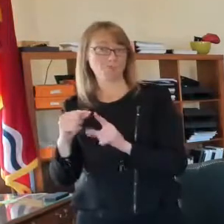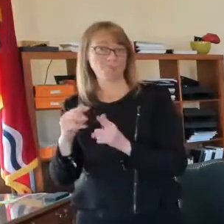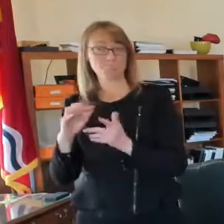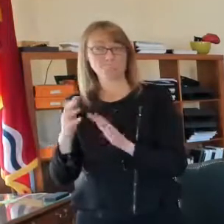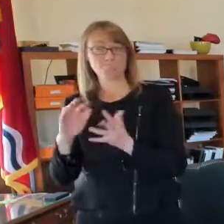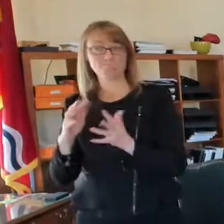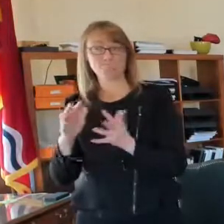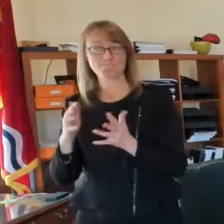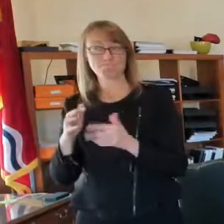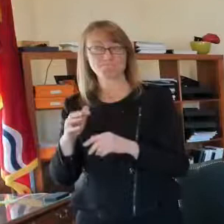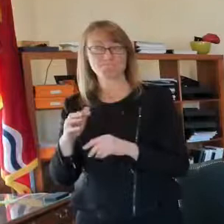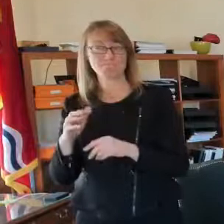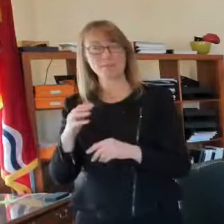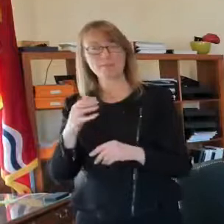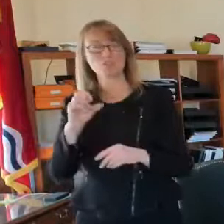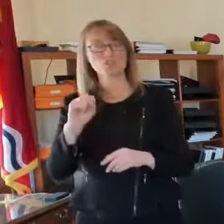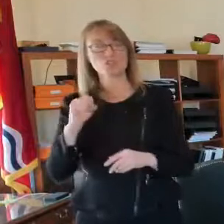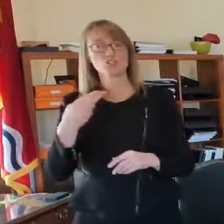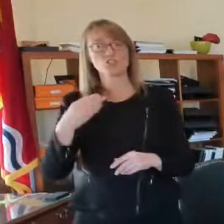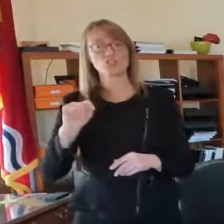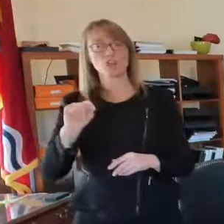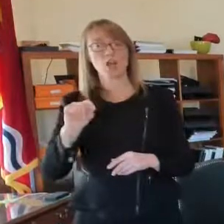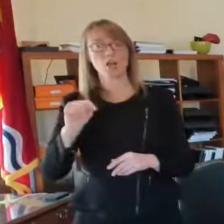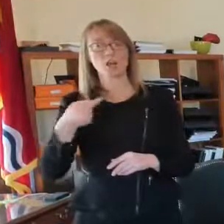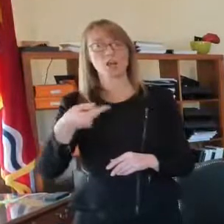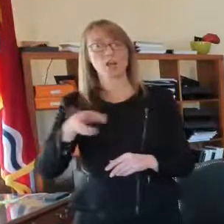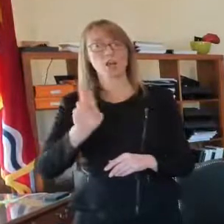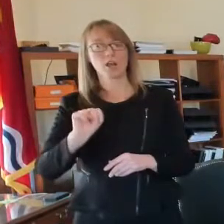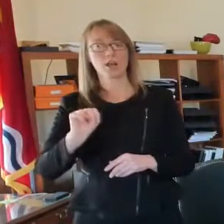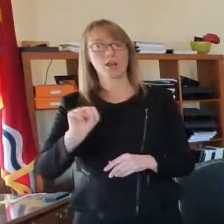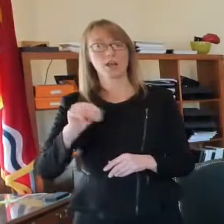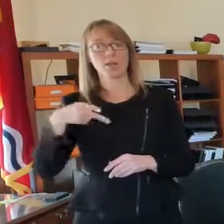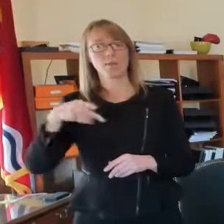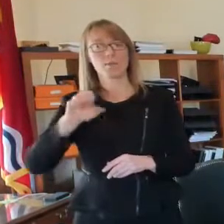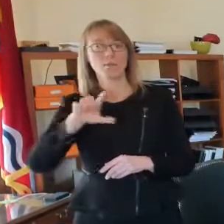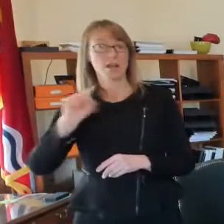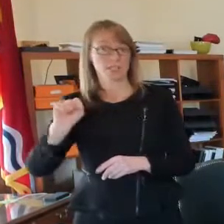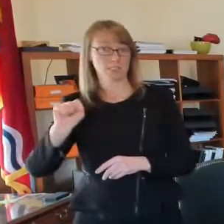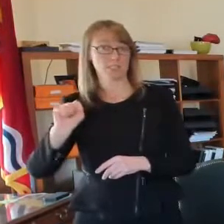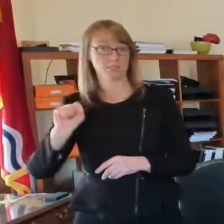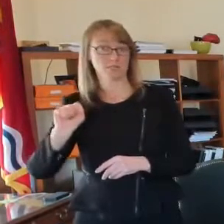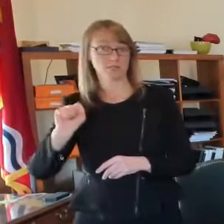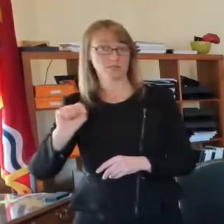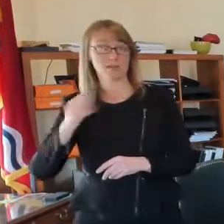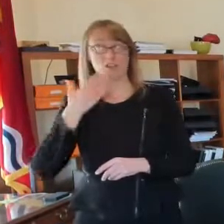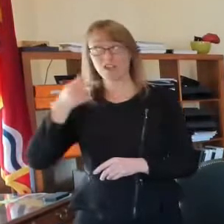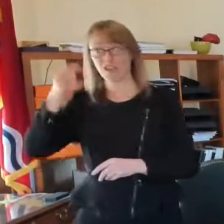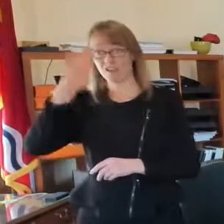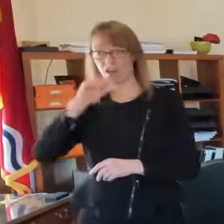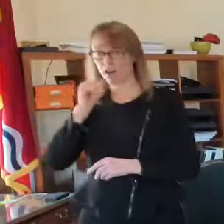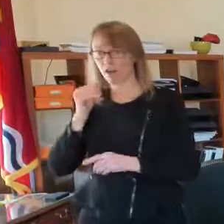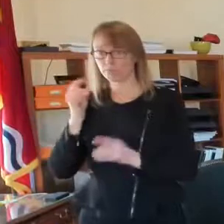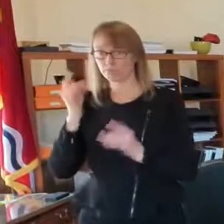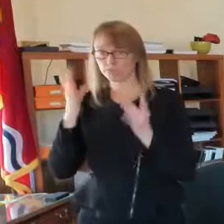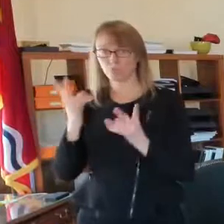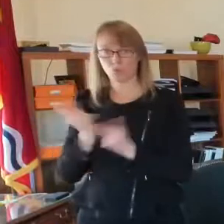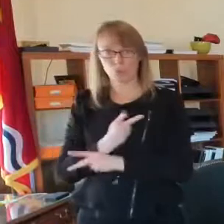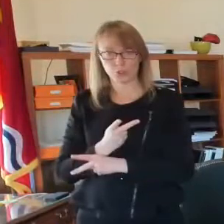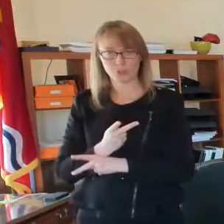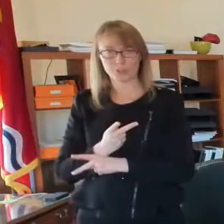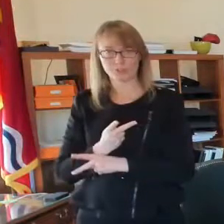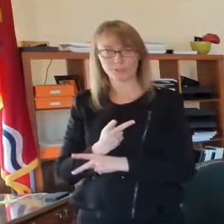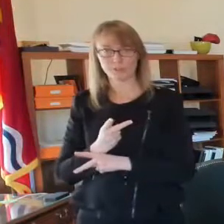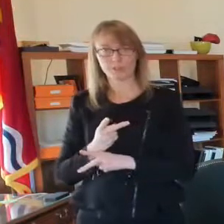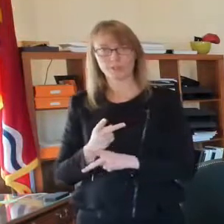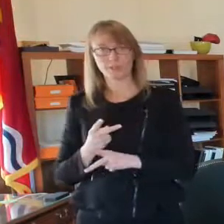as probably shotgun pellet. Thank God it wasn't worse. But